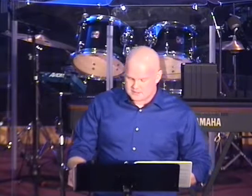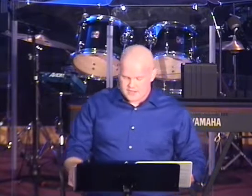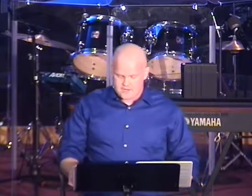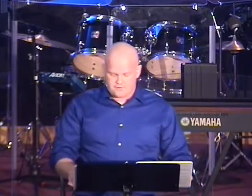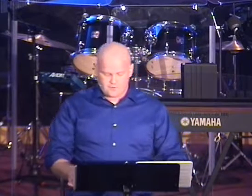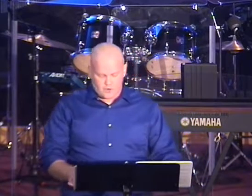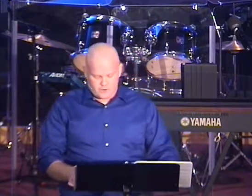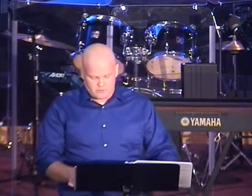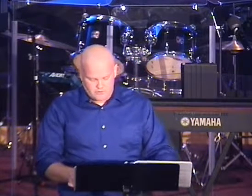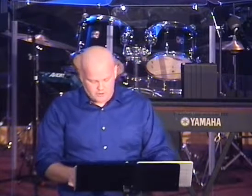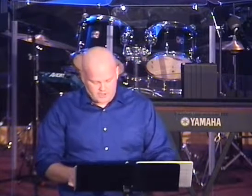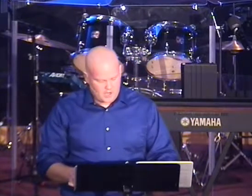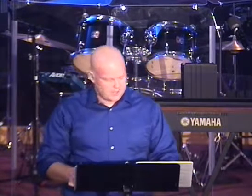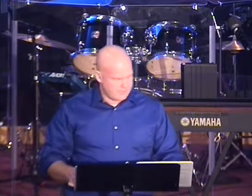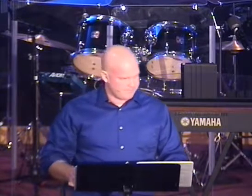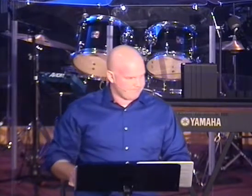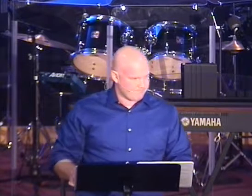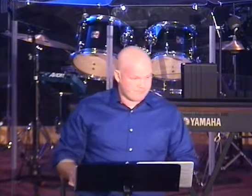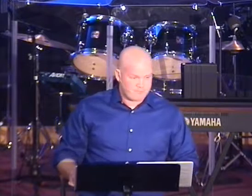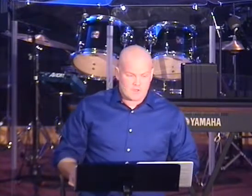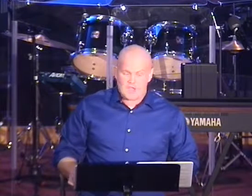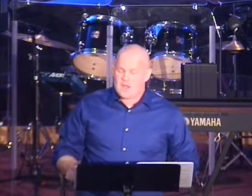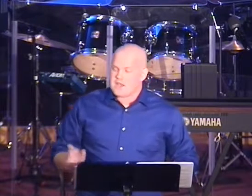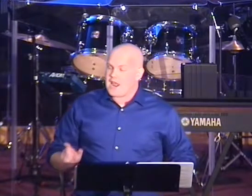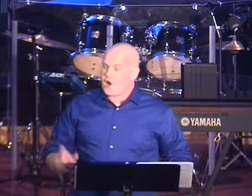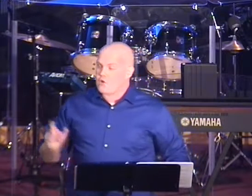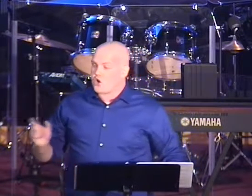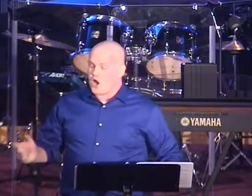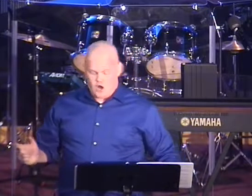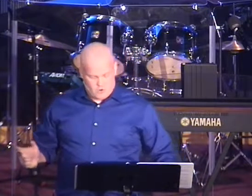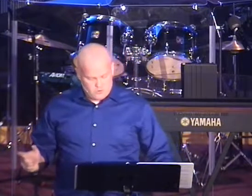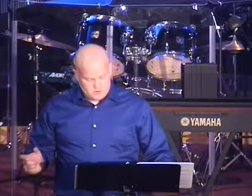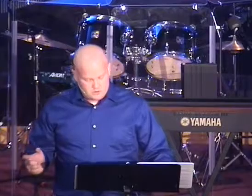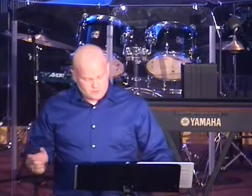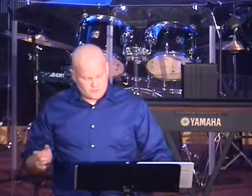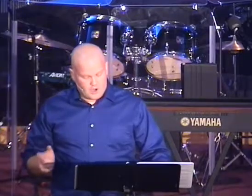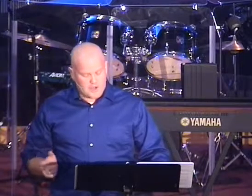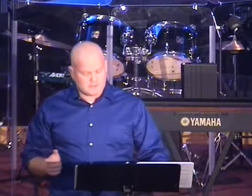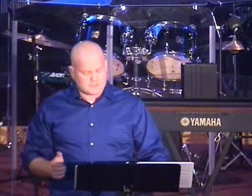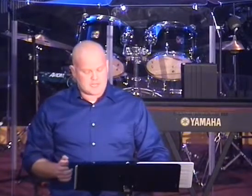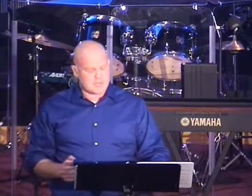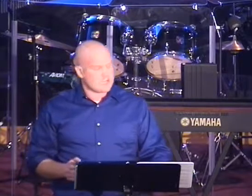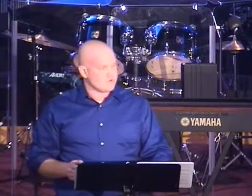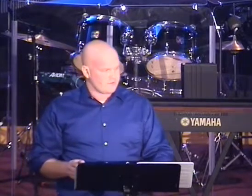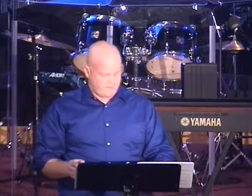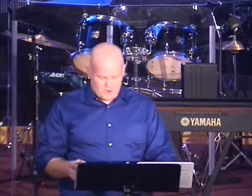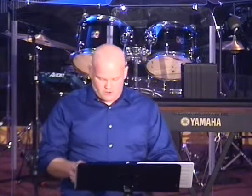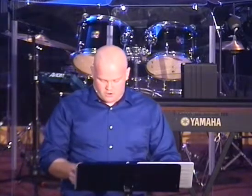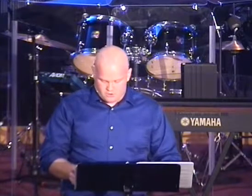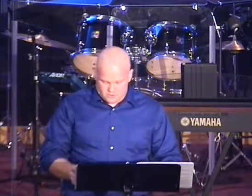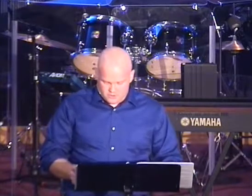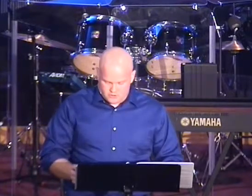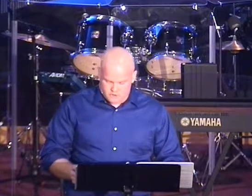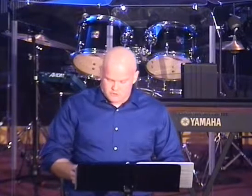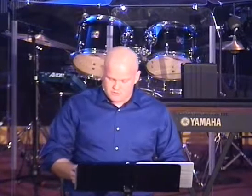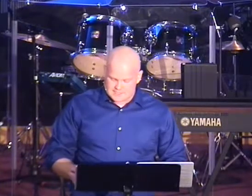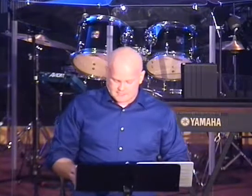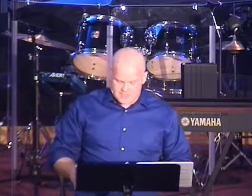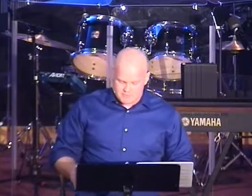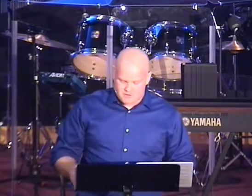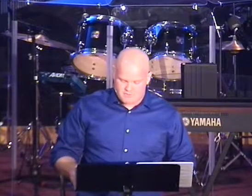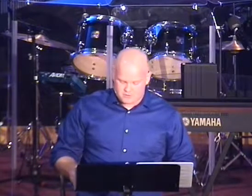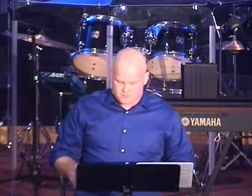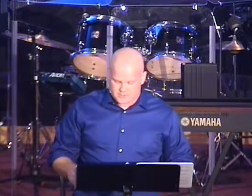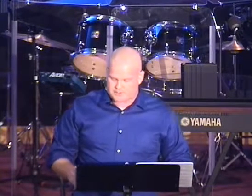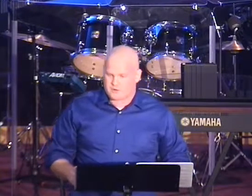It is a land flowing with milk and honey. Now go, for I am sending you to Pharaoh. You must